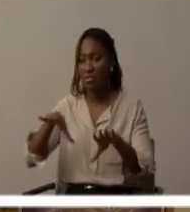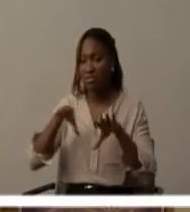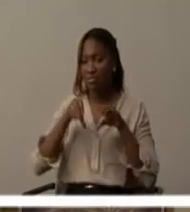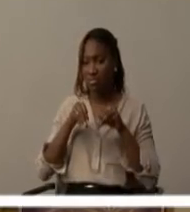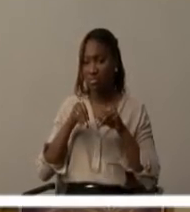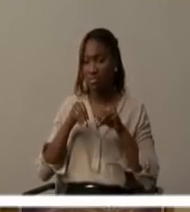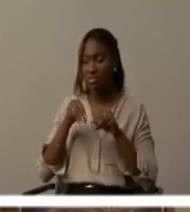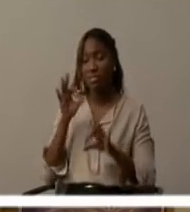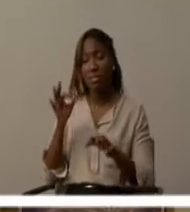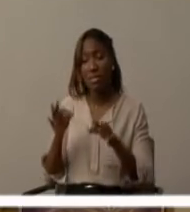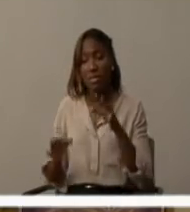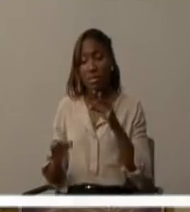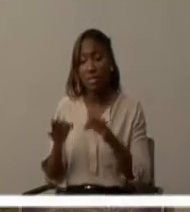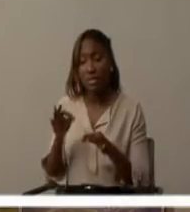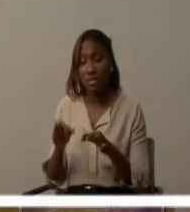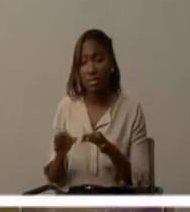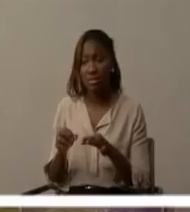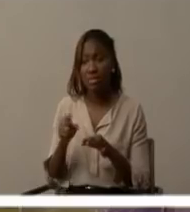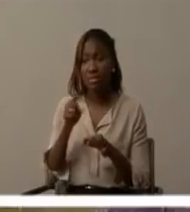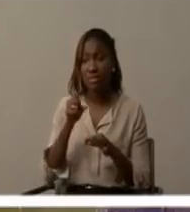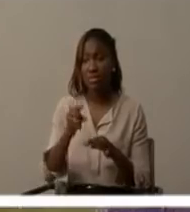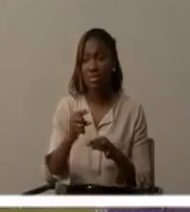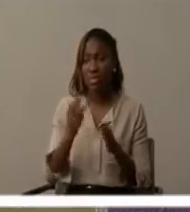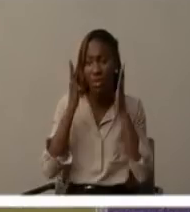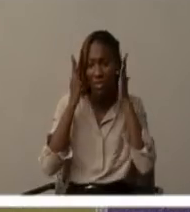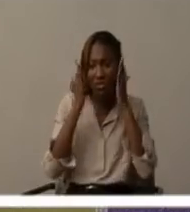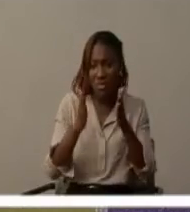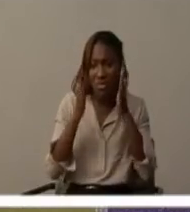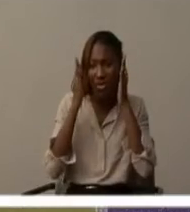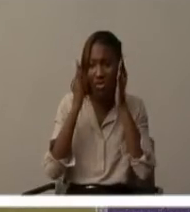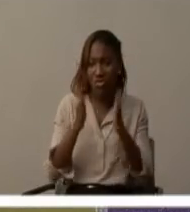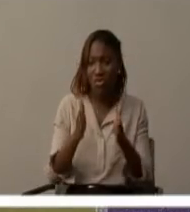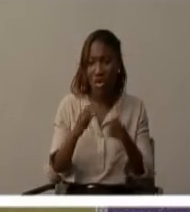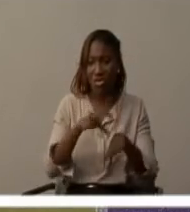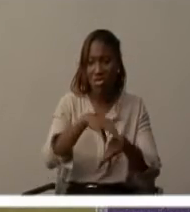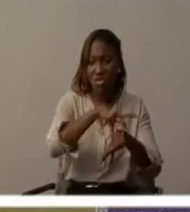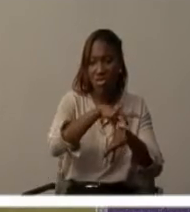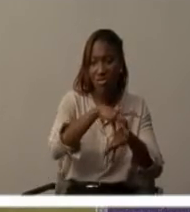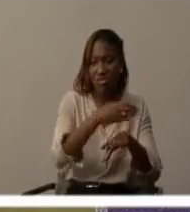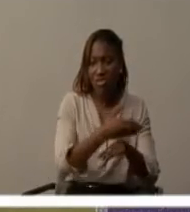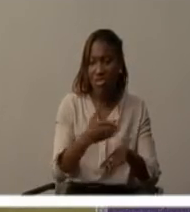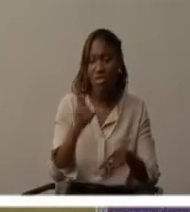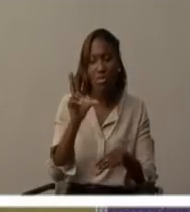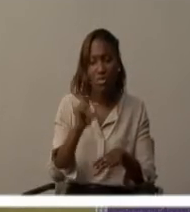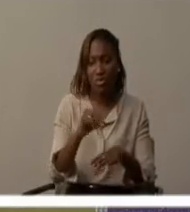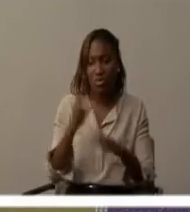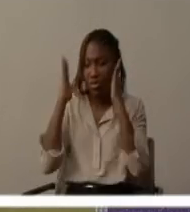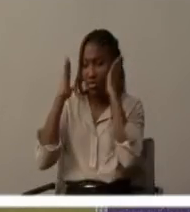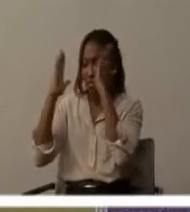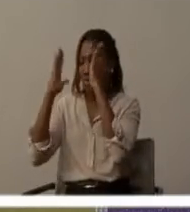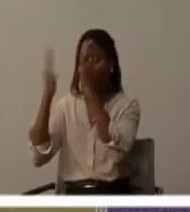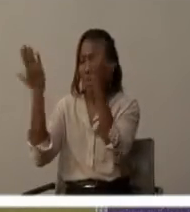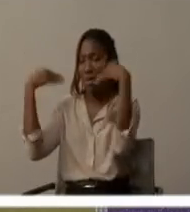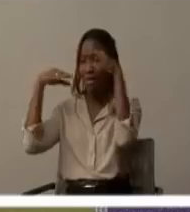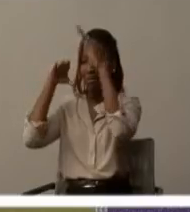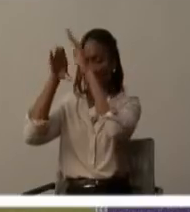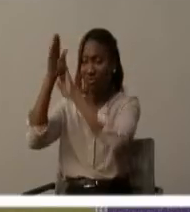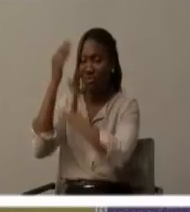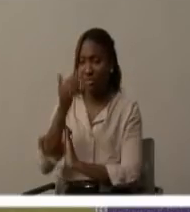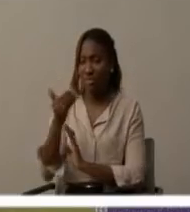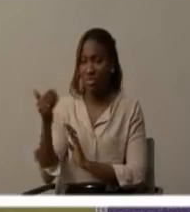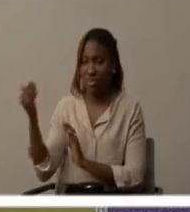however, are not in the unspiritual, but in the spiritual, since the Spirit of